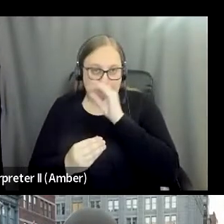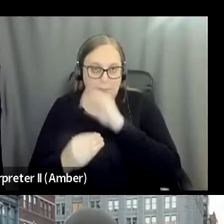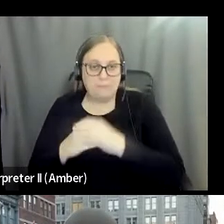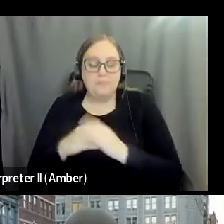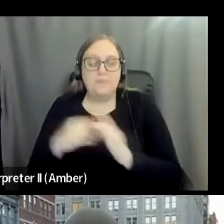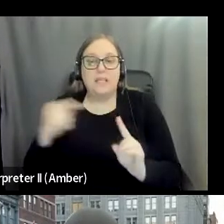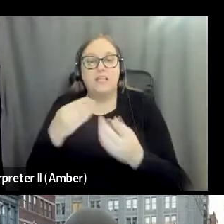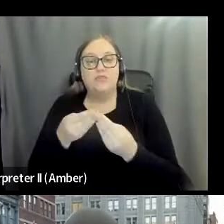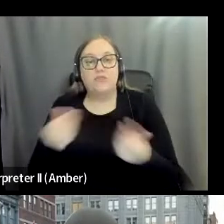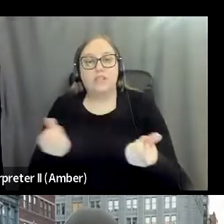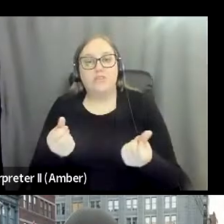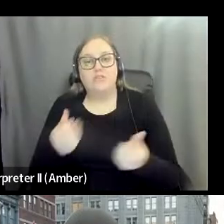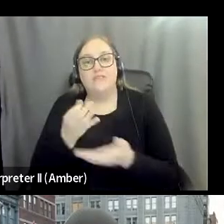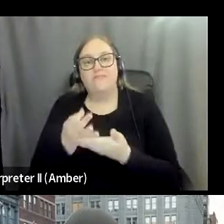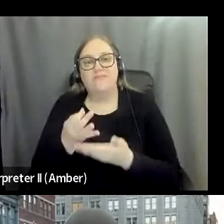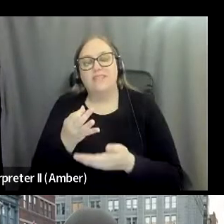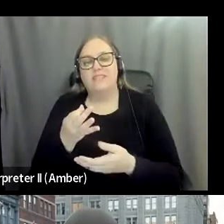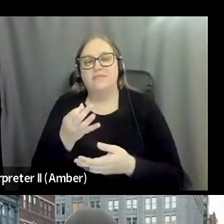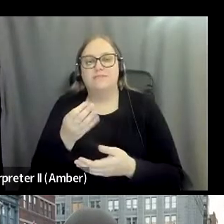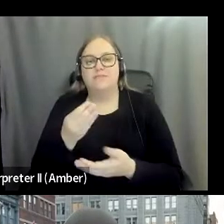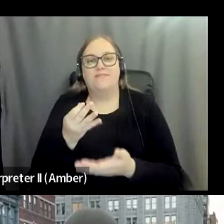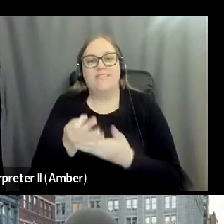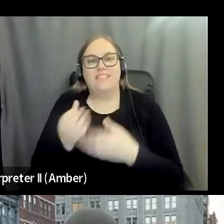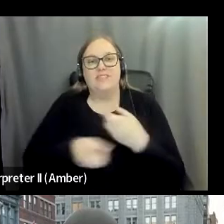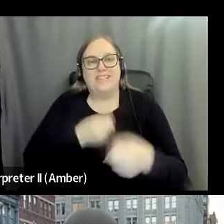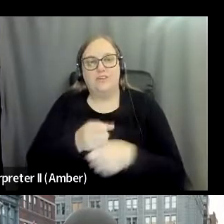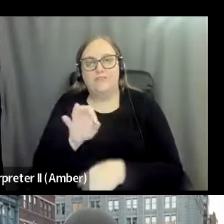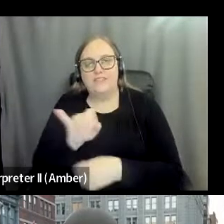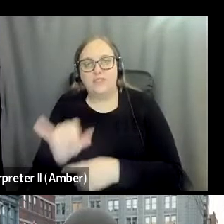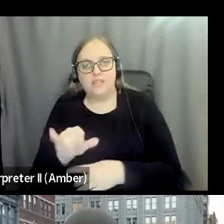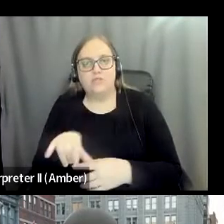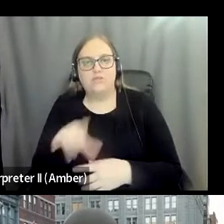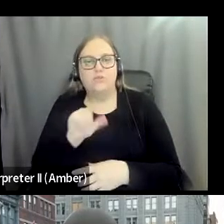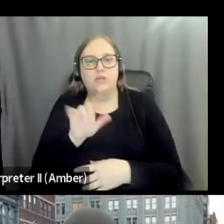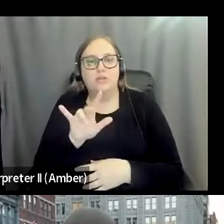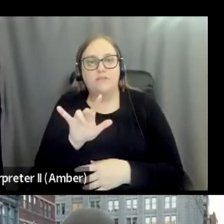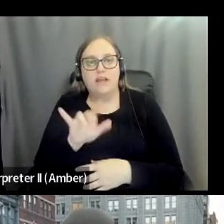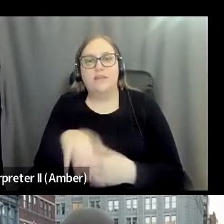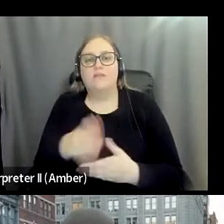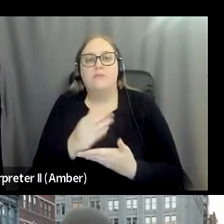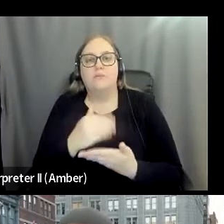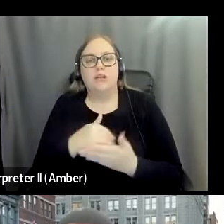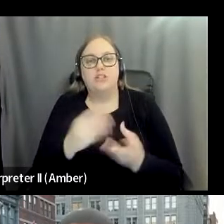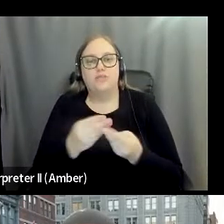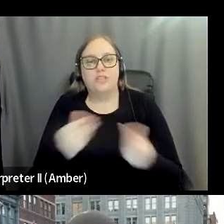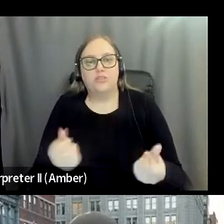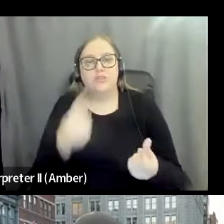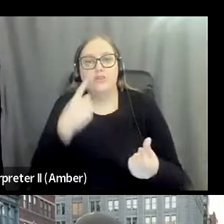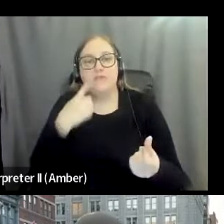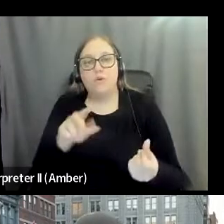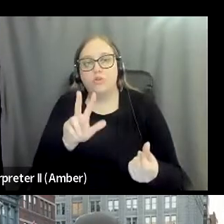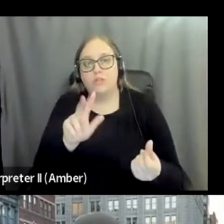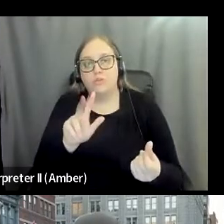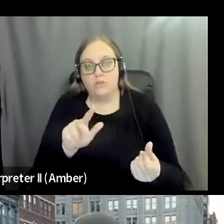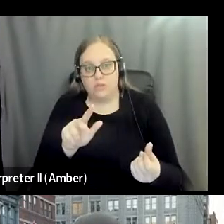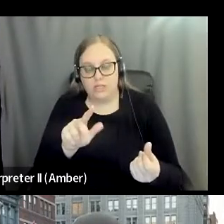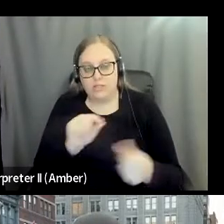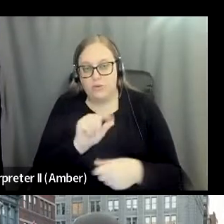this resolution, fiscal year 2025 budget submission requirements resolution of 2023.